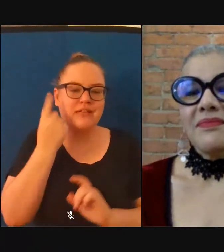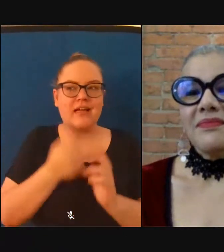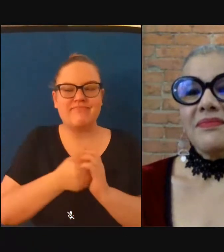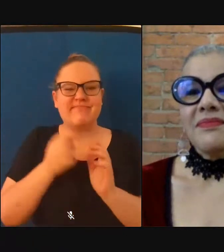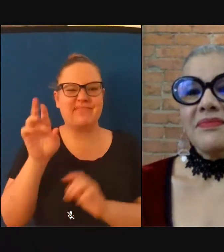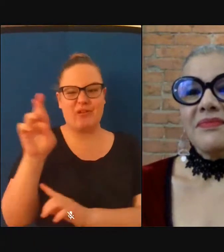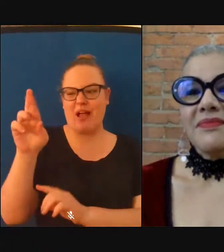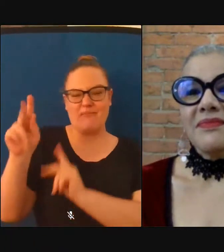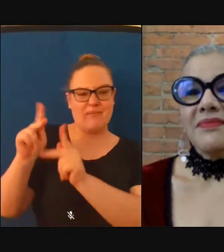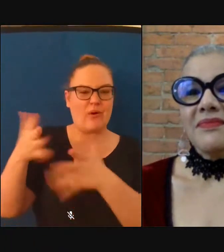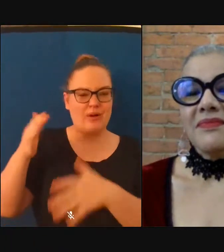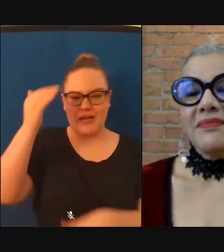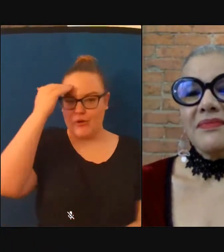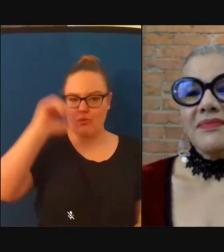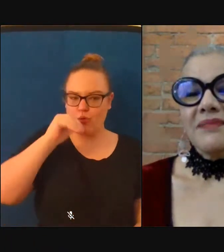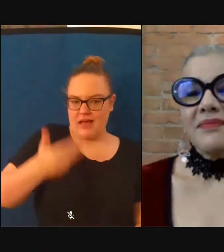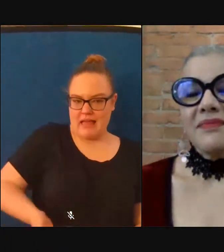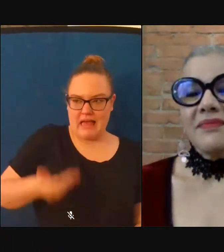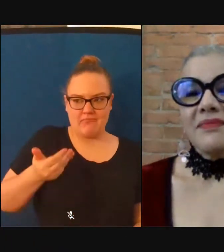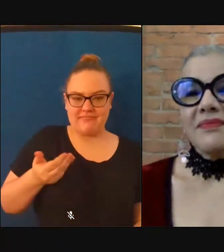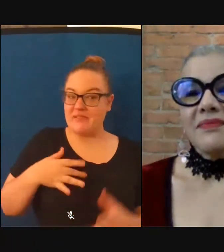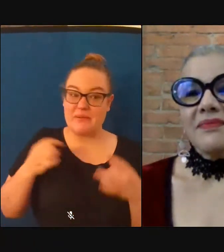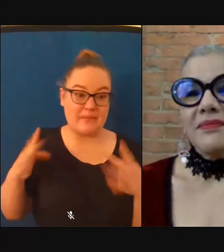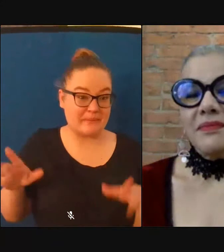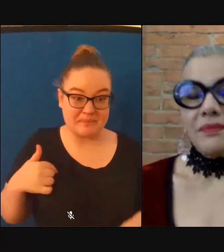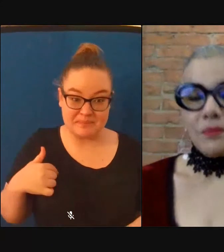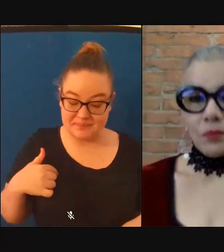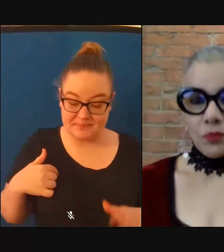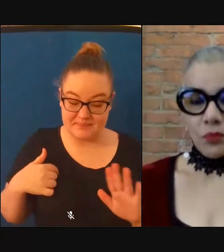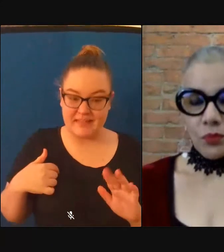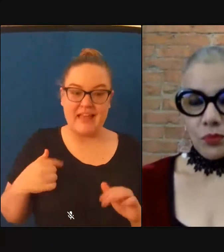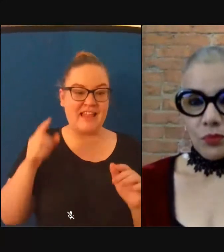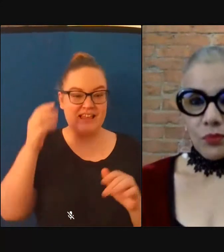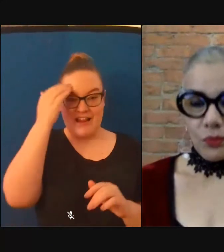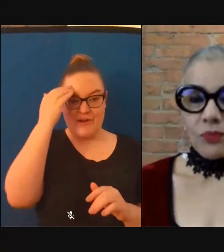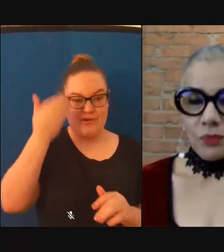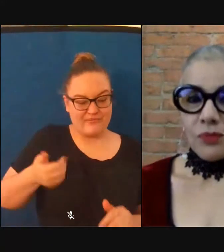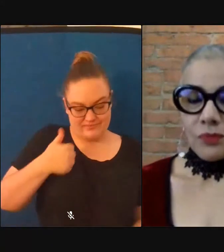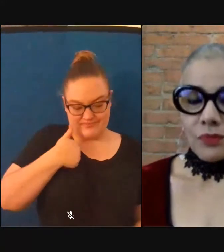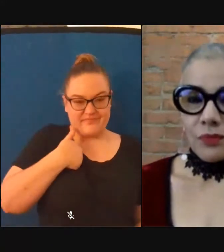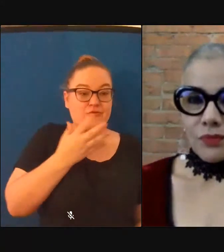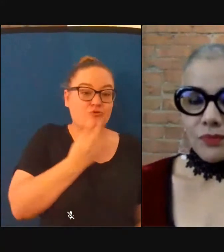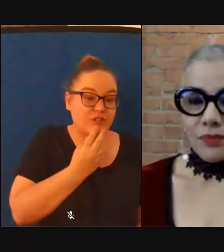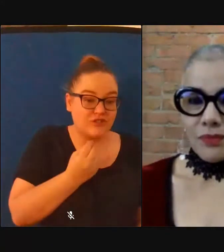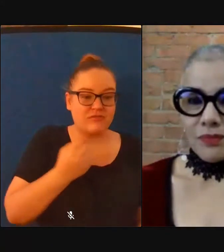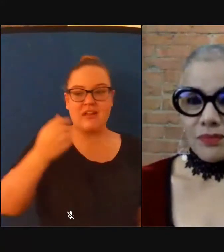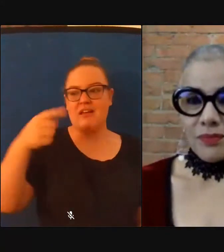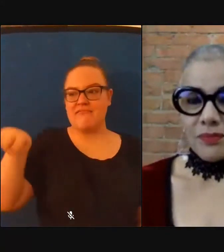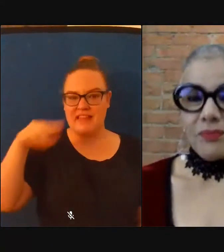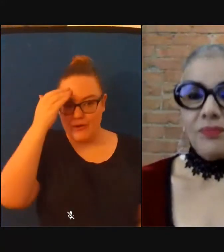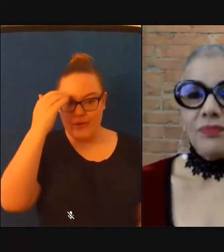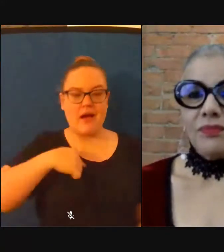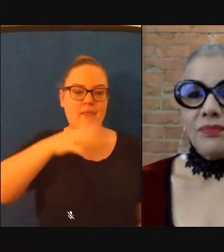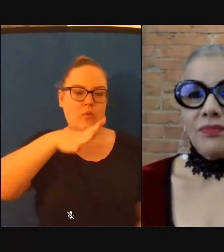right, in a hostile way, and who is a Jew and who is a woman, it was very hard for me to come in the